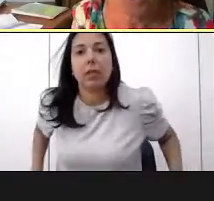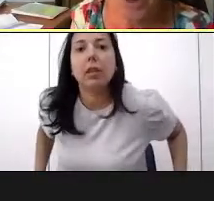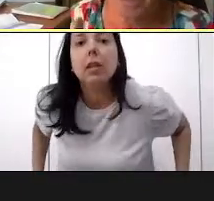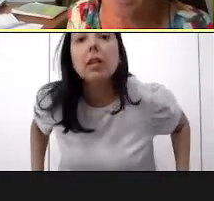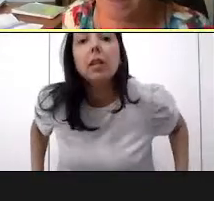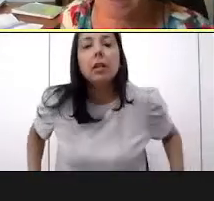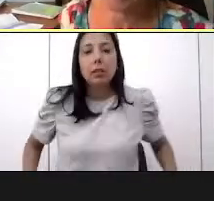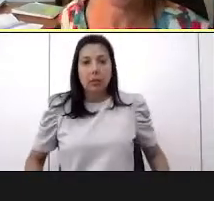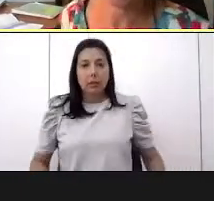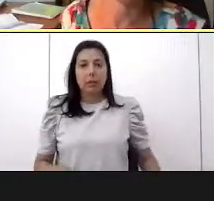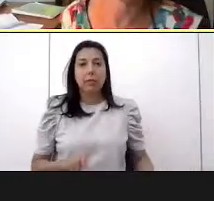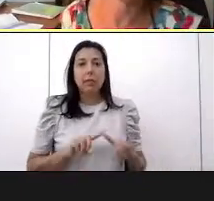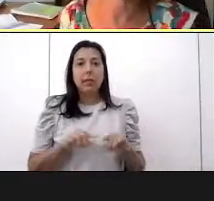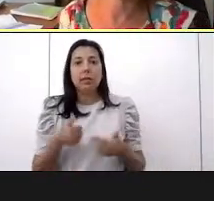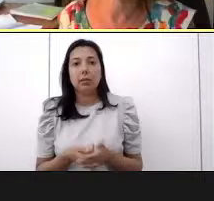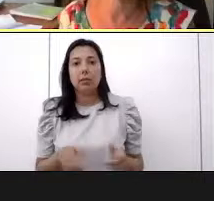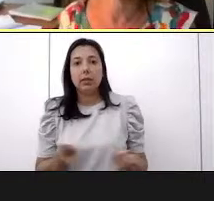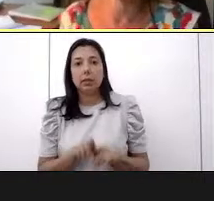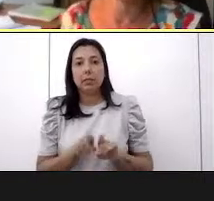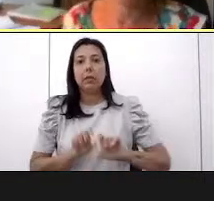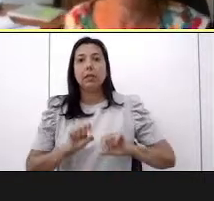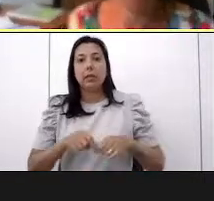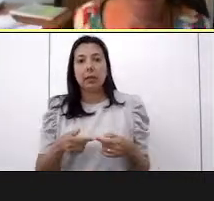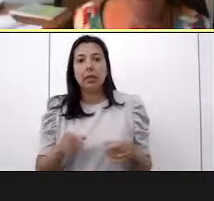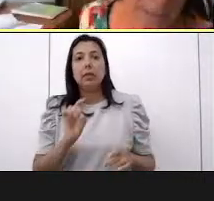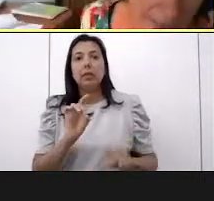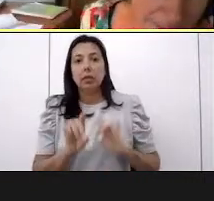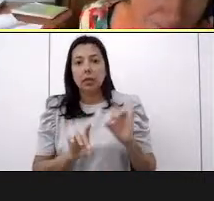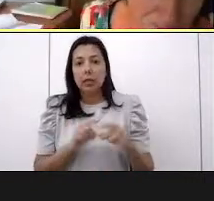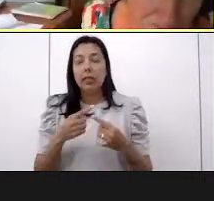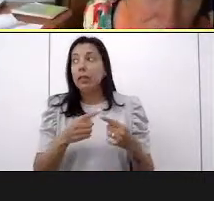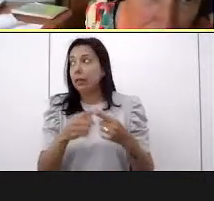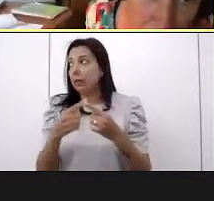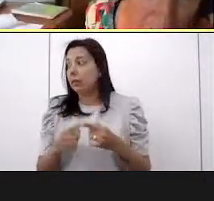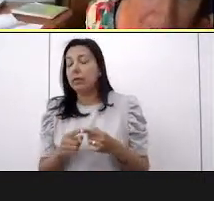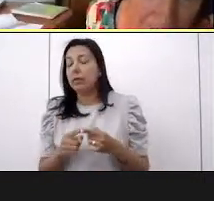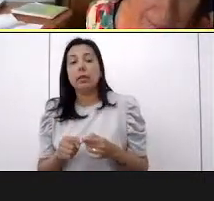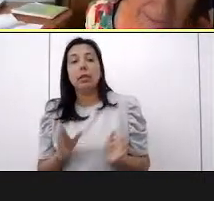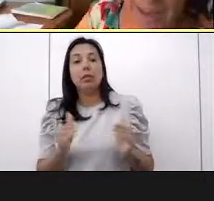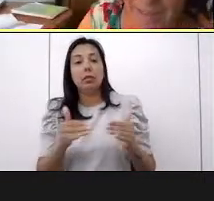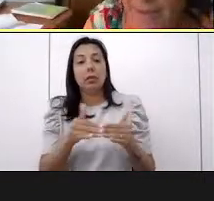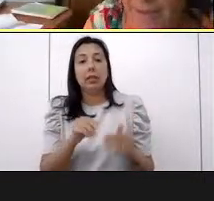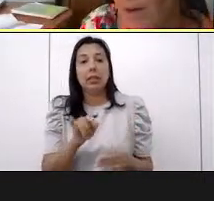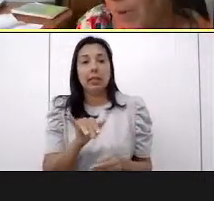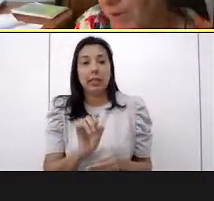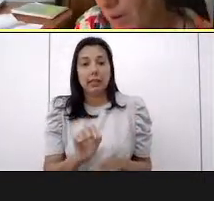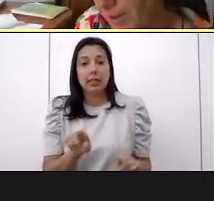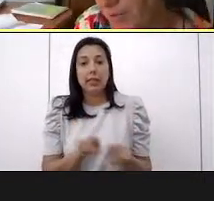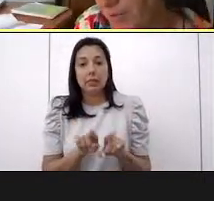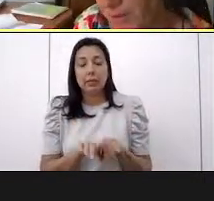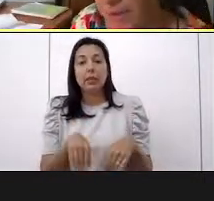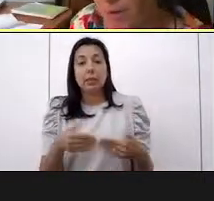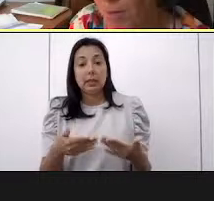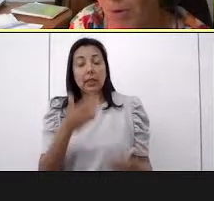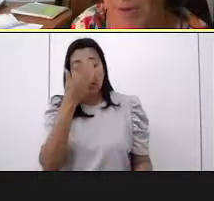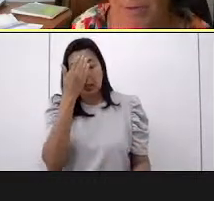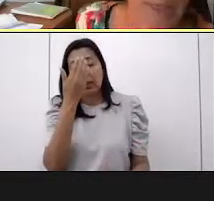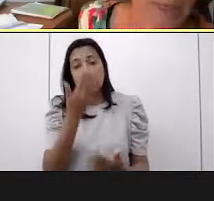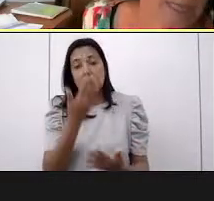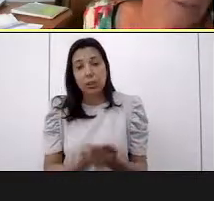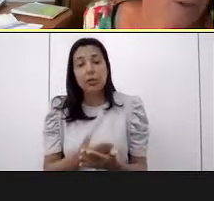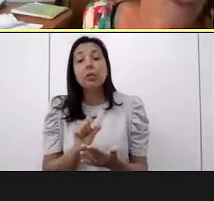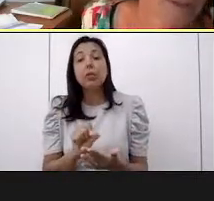to look at things when looking at public policy making. And I think they are particularly interesting at the global